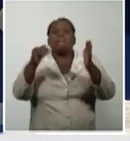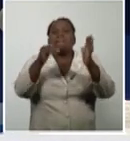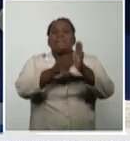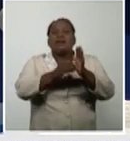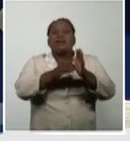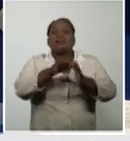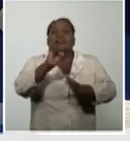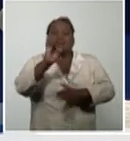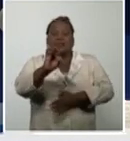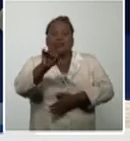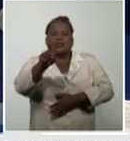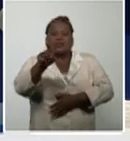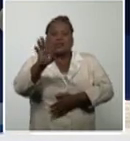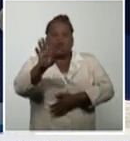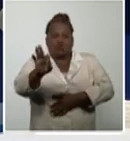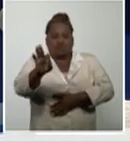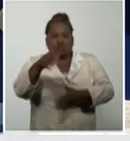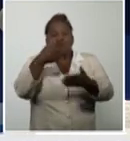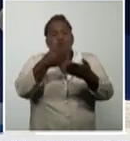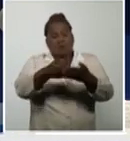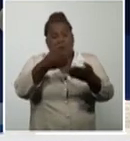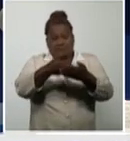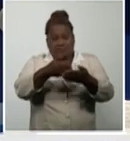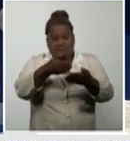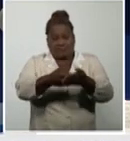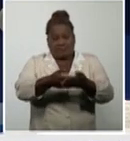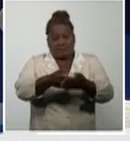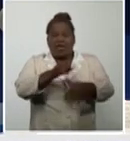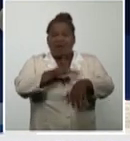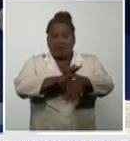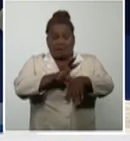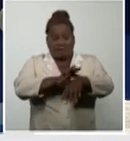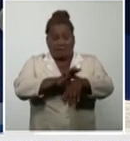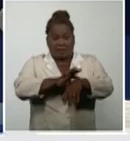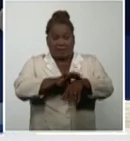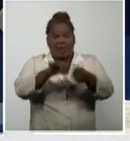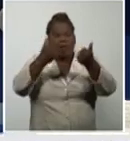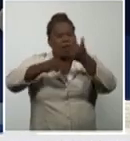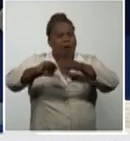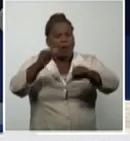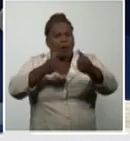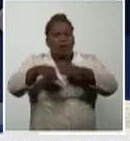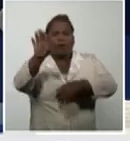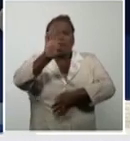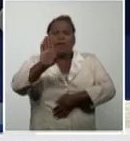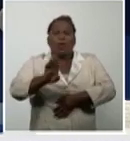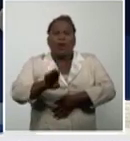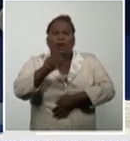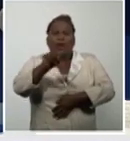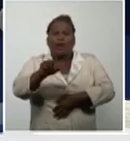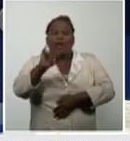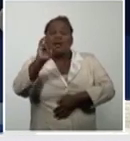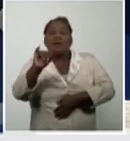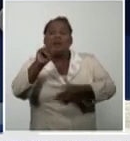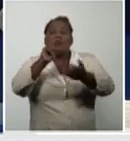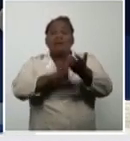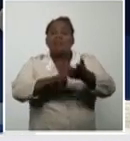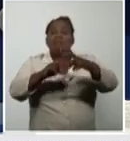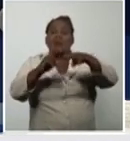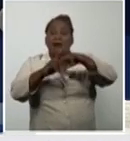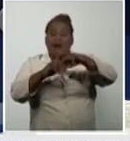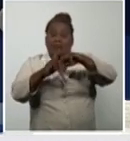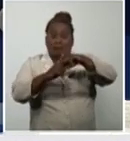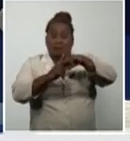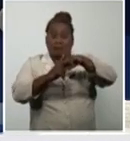1,718 samples were analyzed to diagnose COVID-19 and SARS-CoV-2 virus. In the